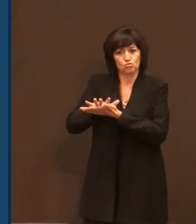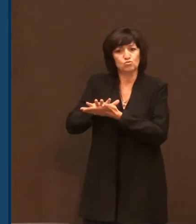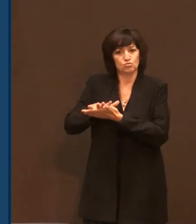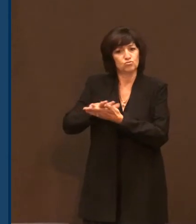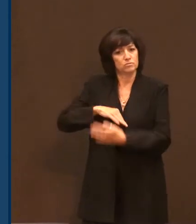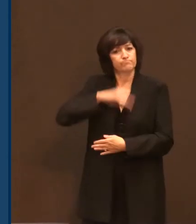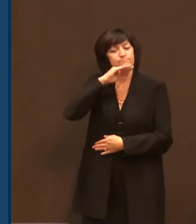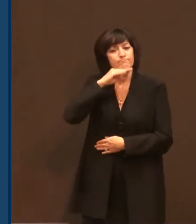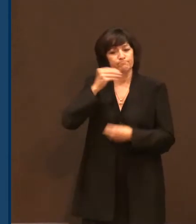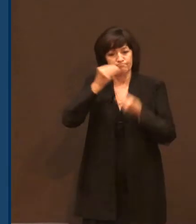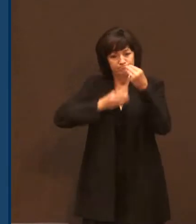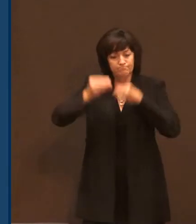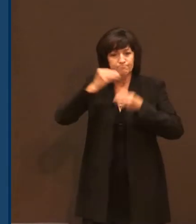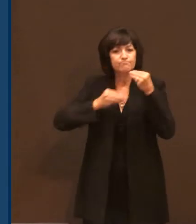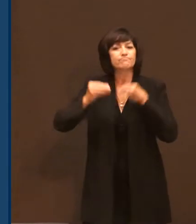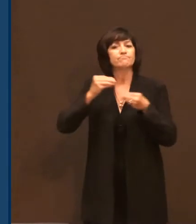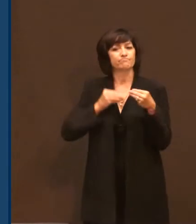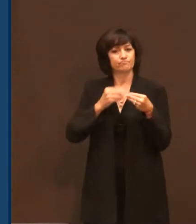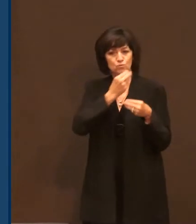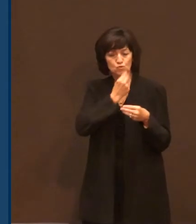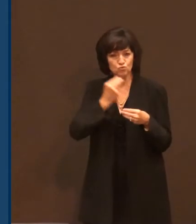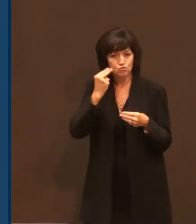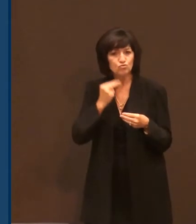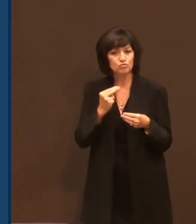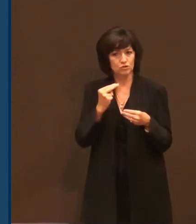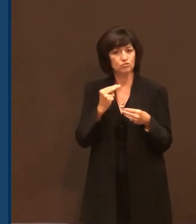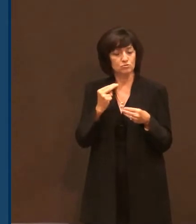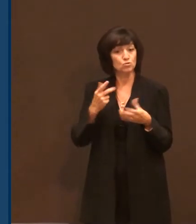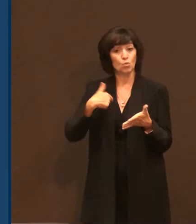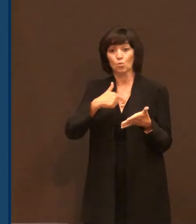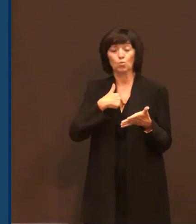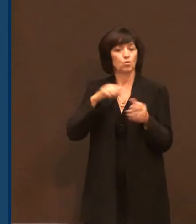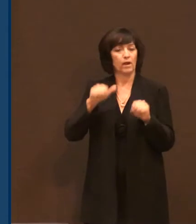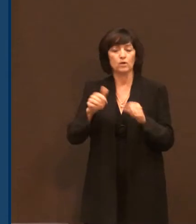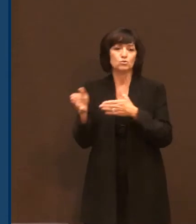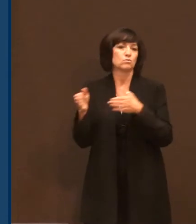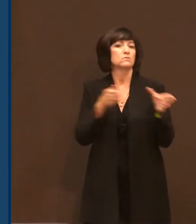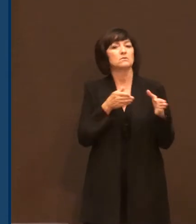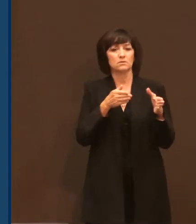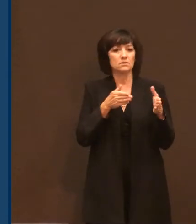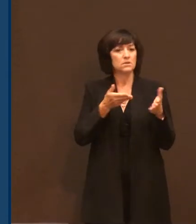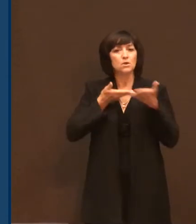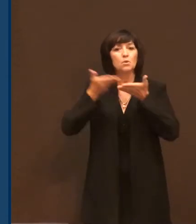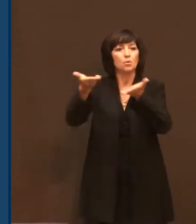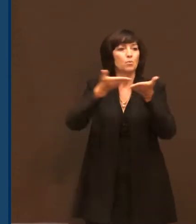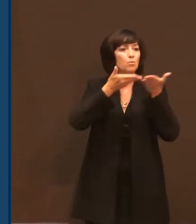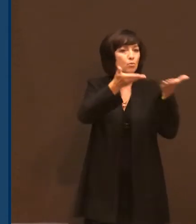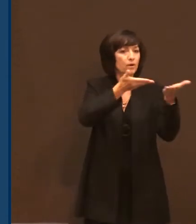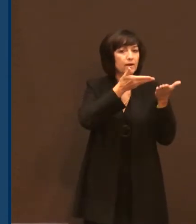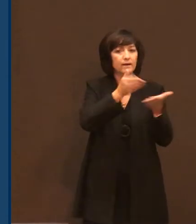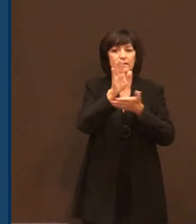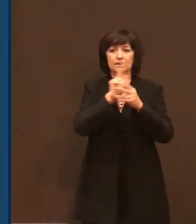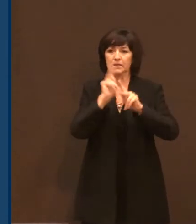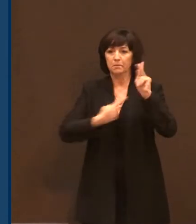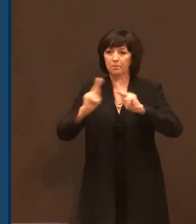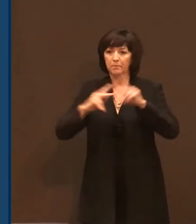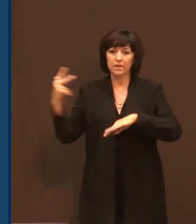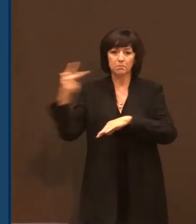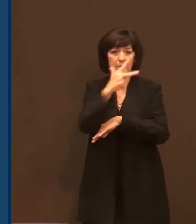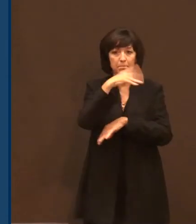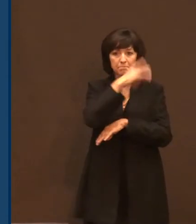students got their school meals delivered at curbside at schools in most